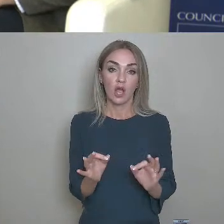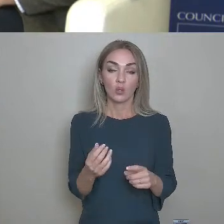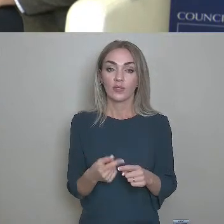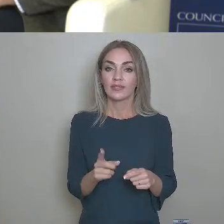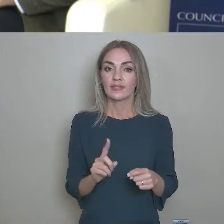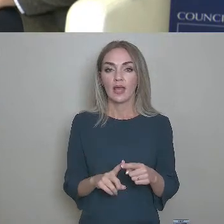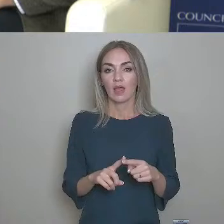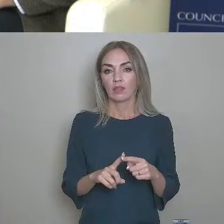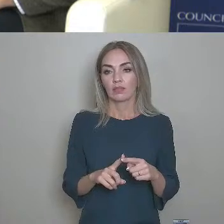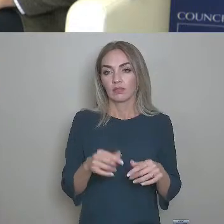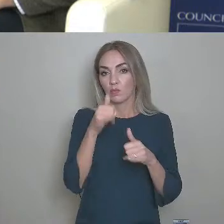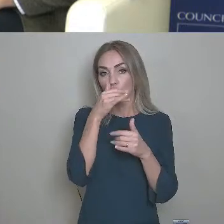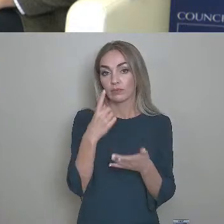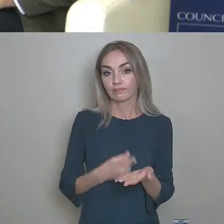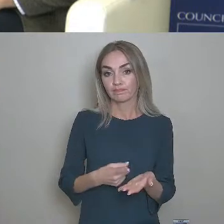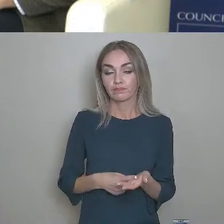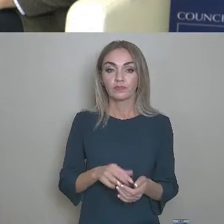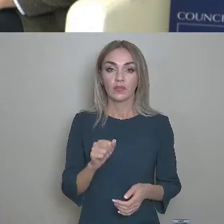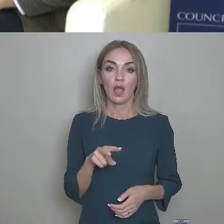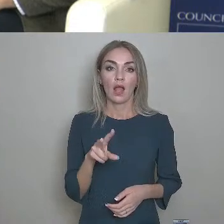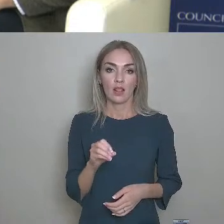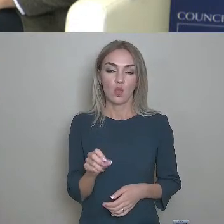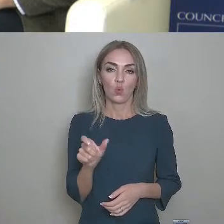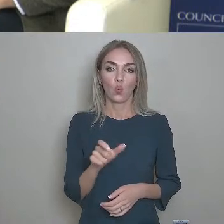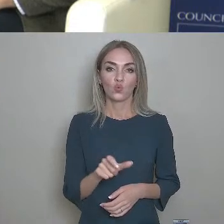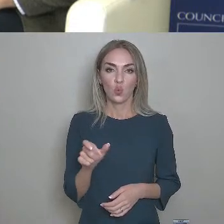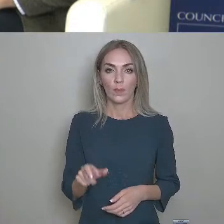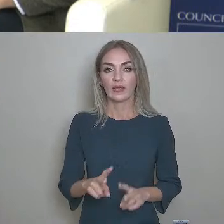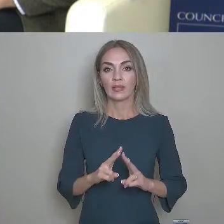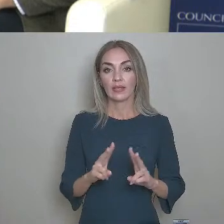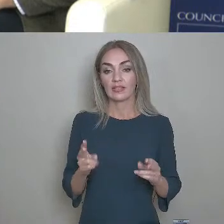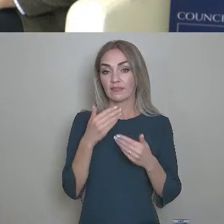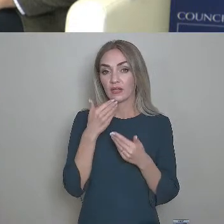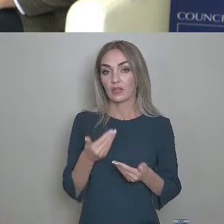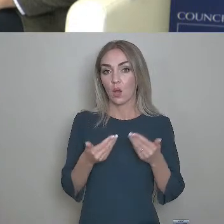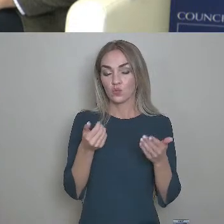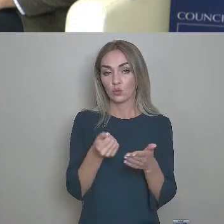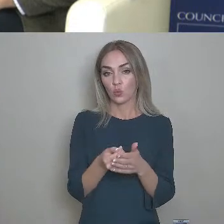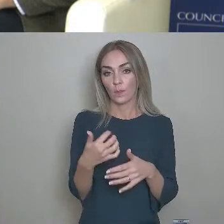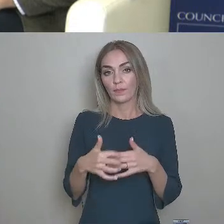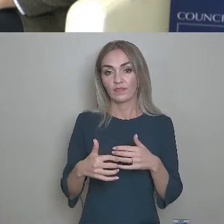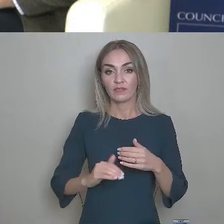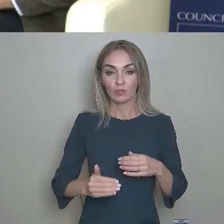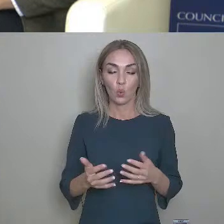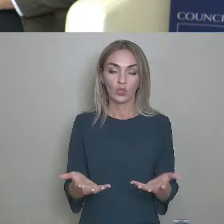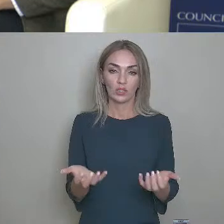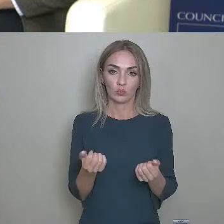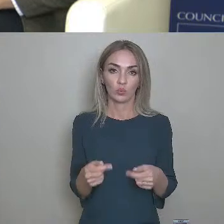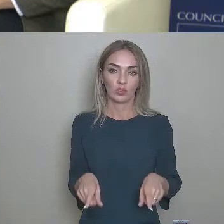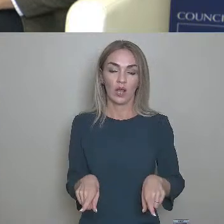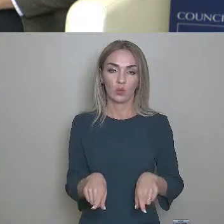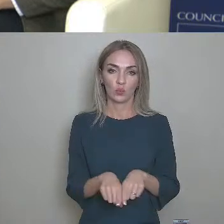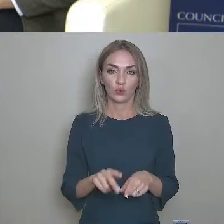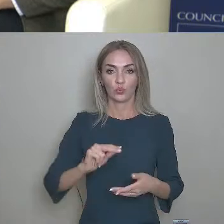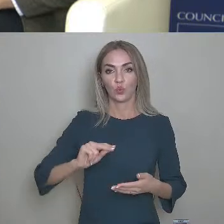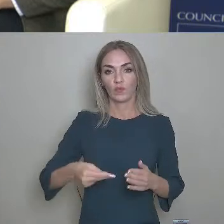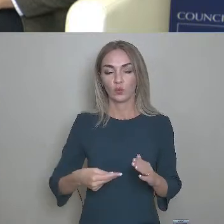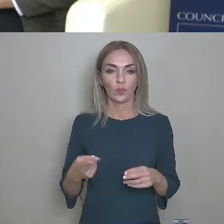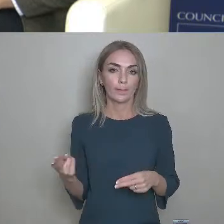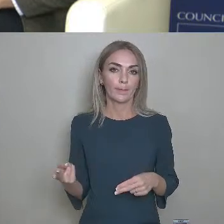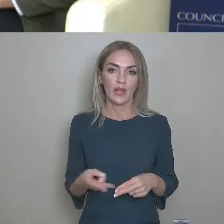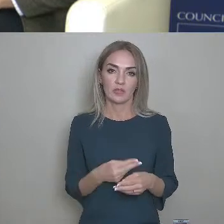another expenditures that are added to the list of the costs the candidate is going to face. So the persons who go to